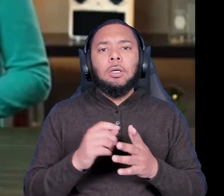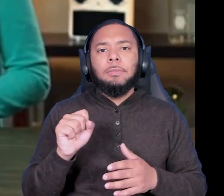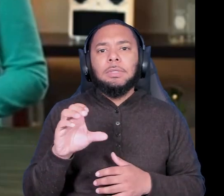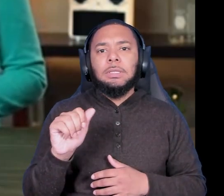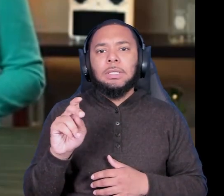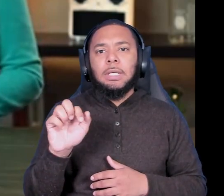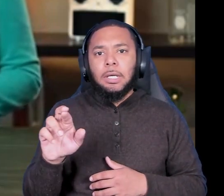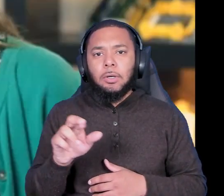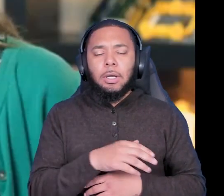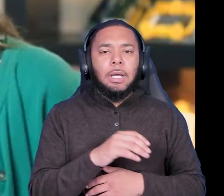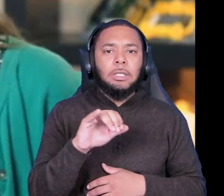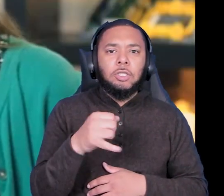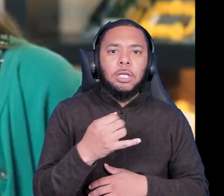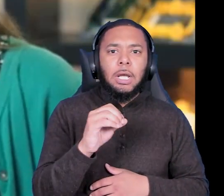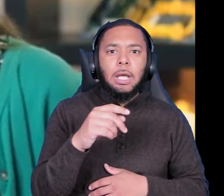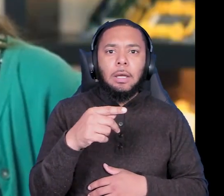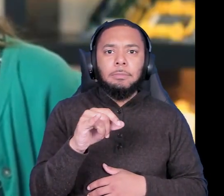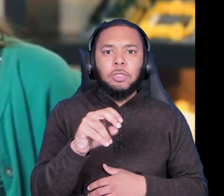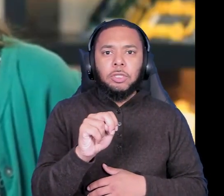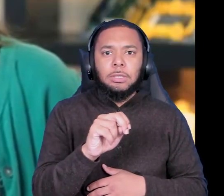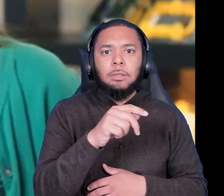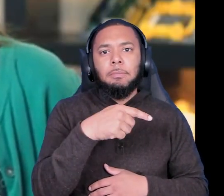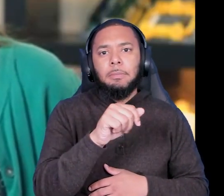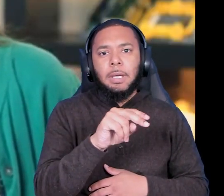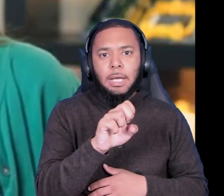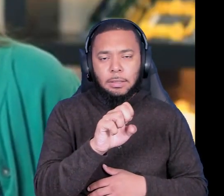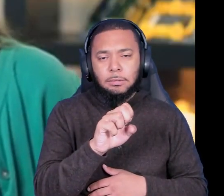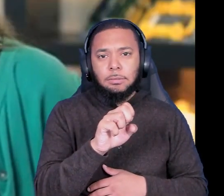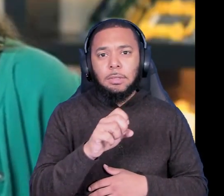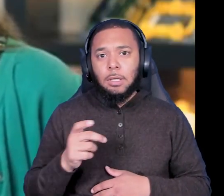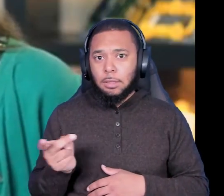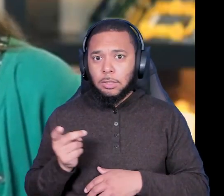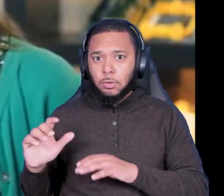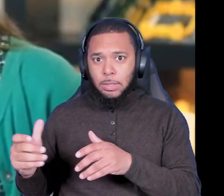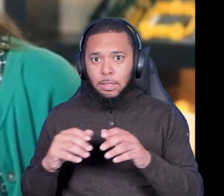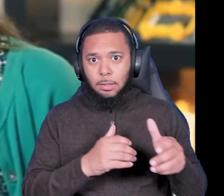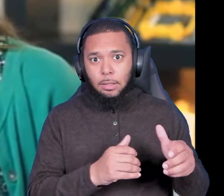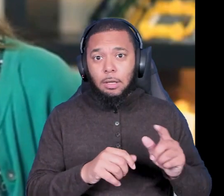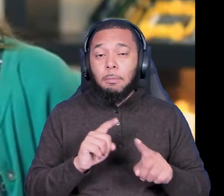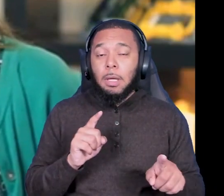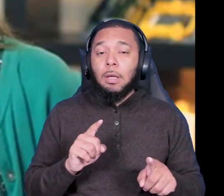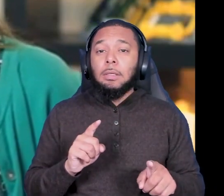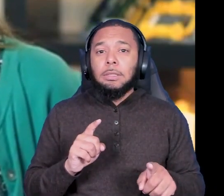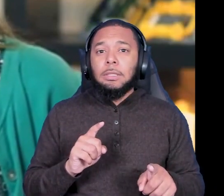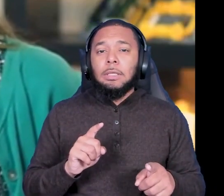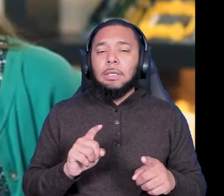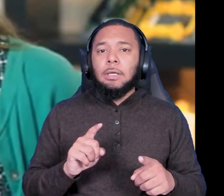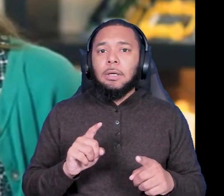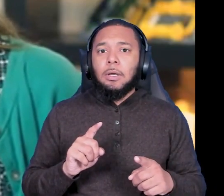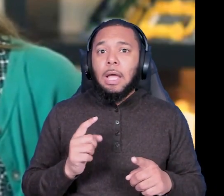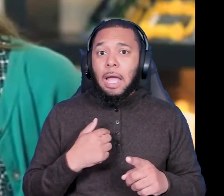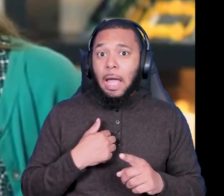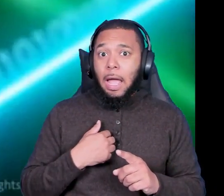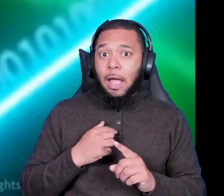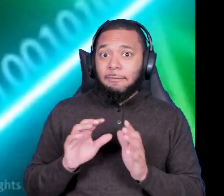Joption pane classes. But when we do, I just want you to know, this is where I went to find those.